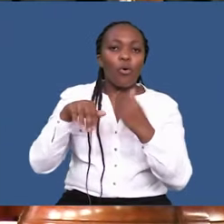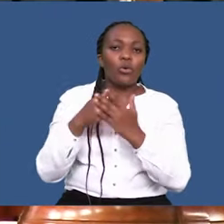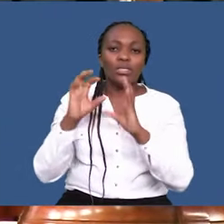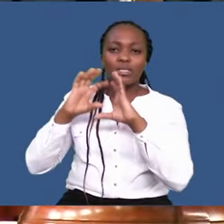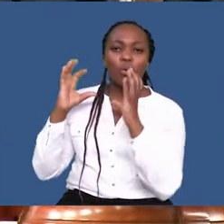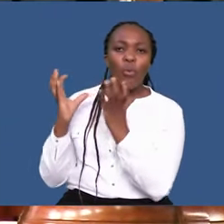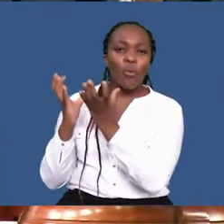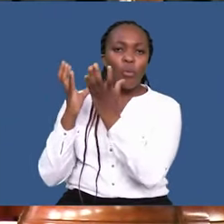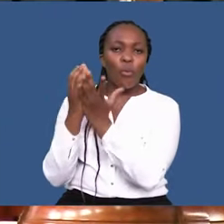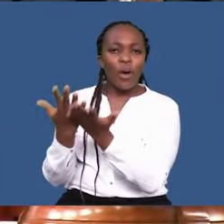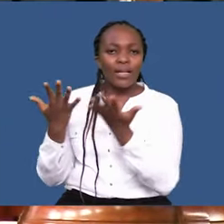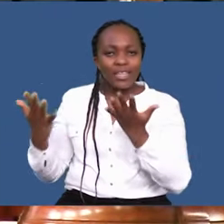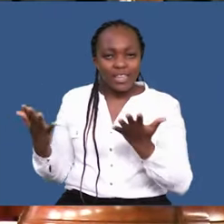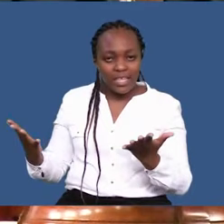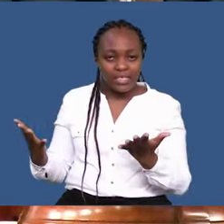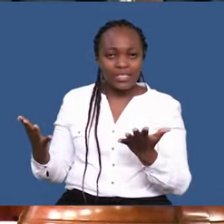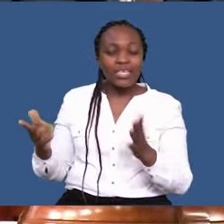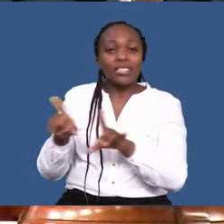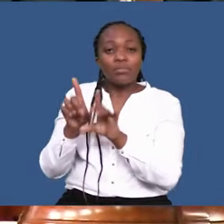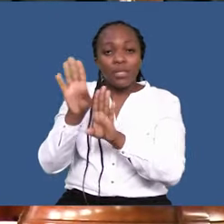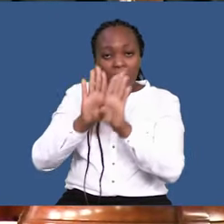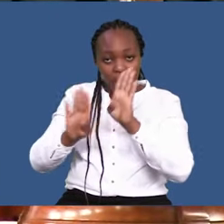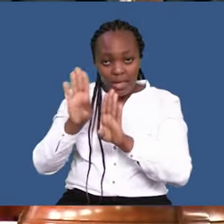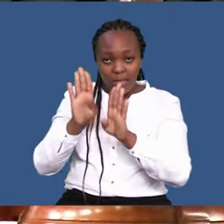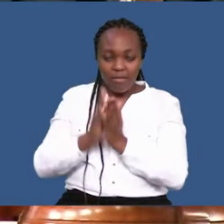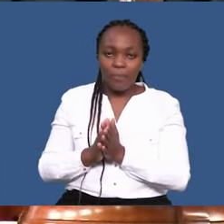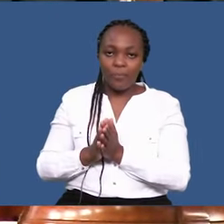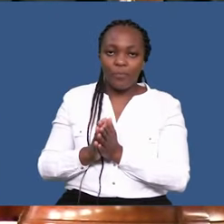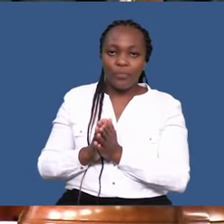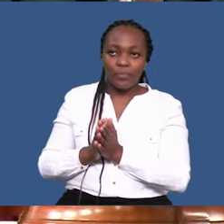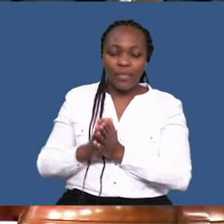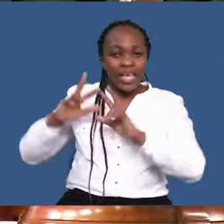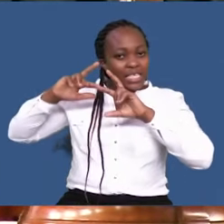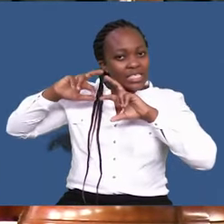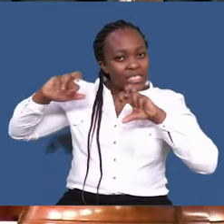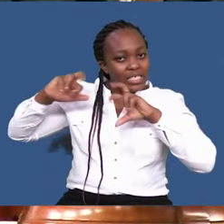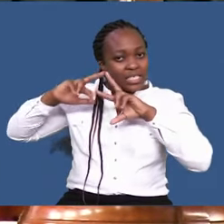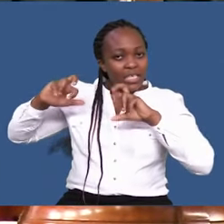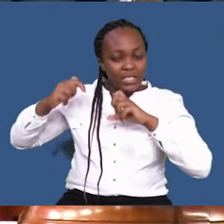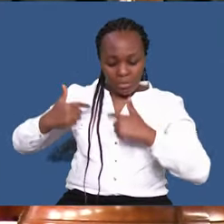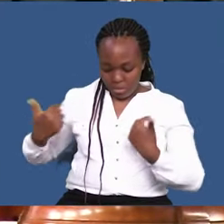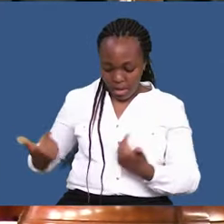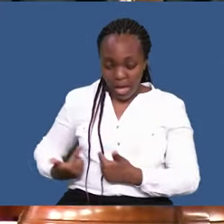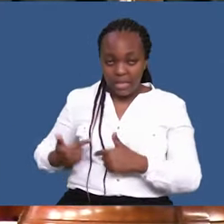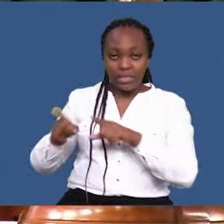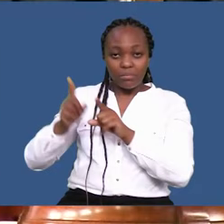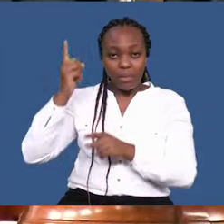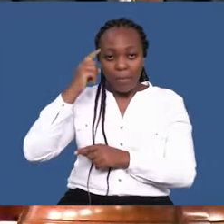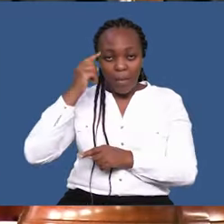filthy language. Setting of our minds, and hearts on things above where Christ